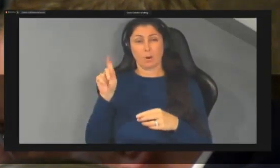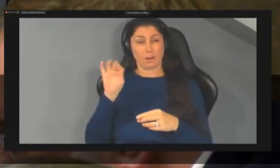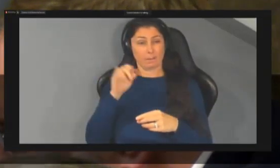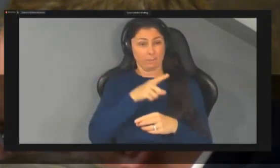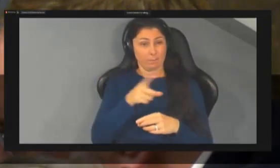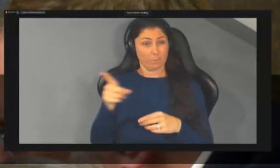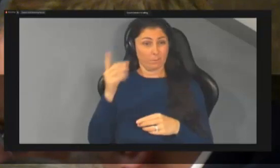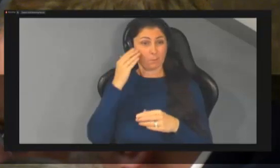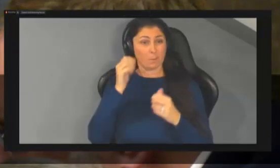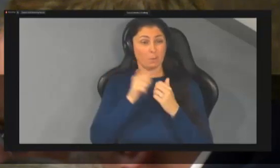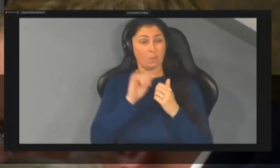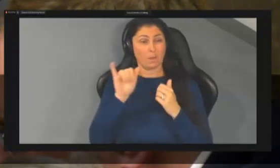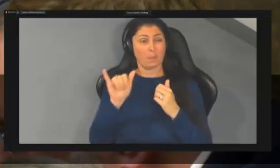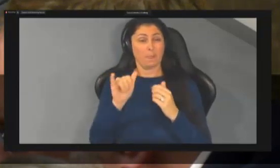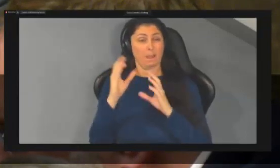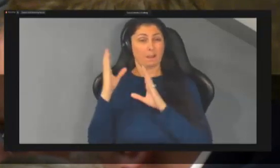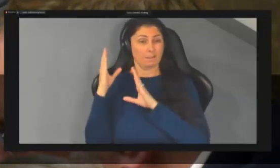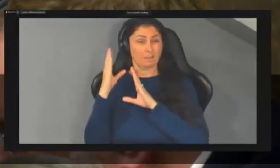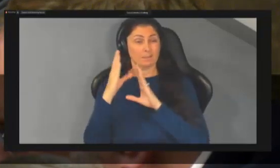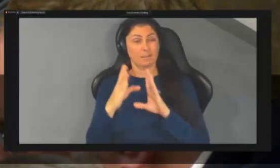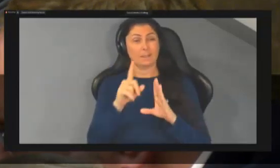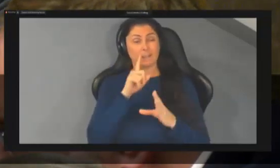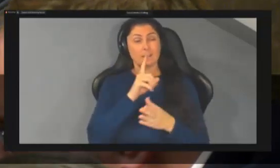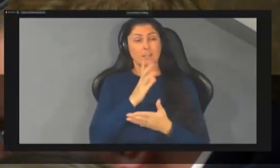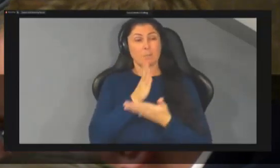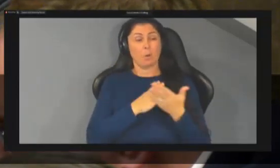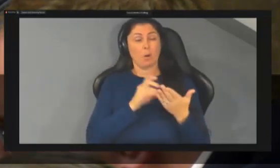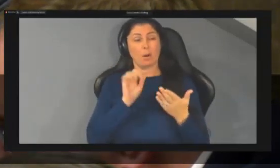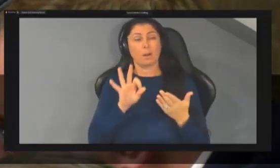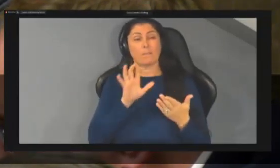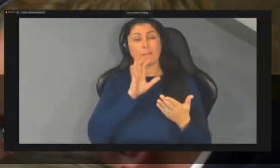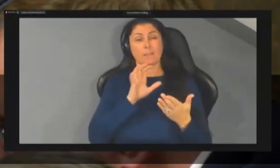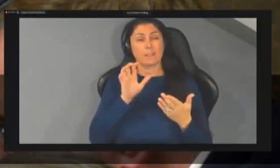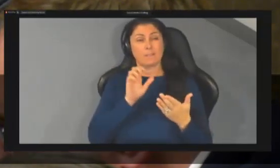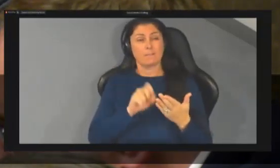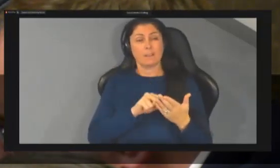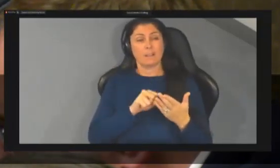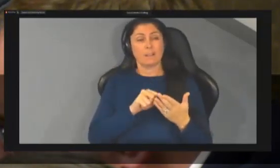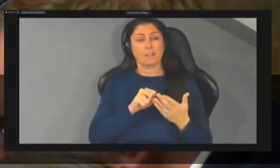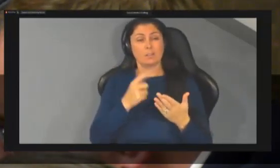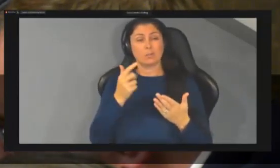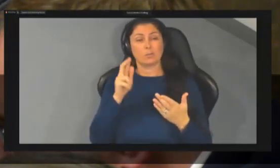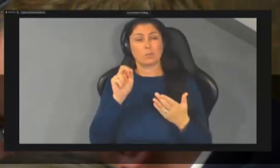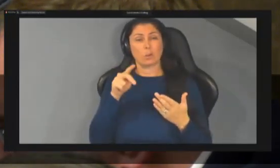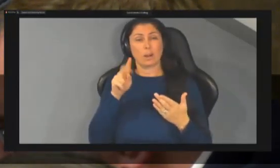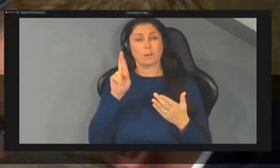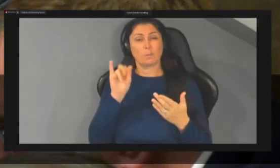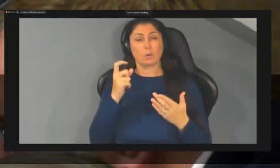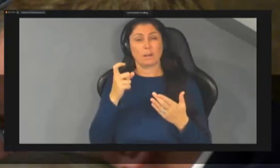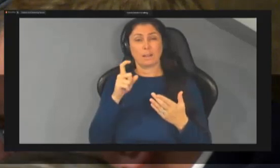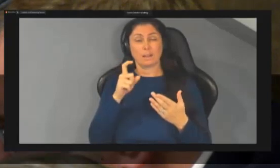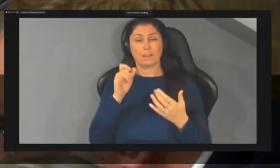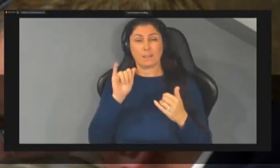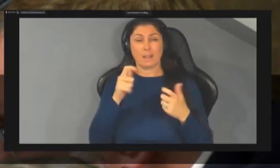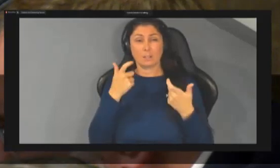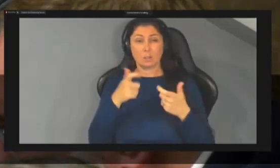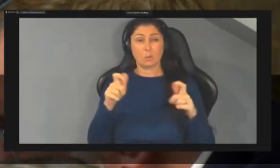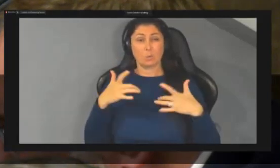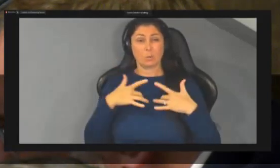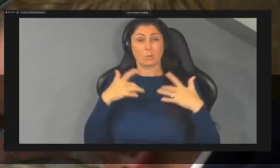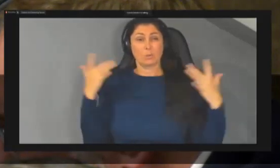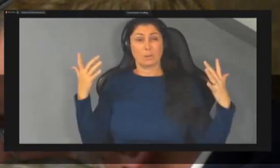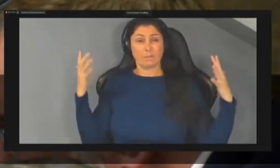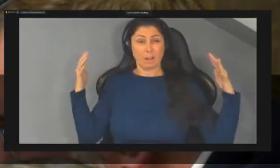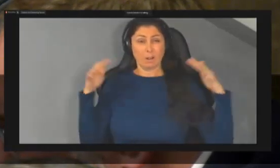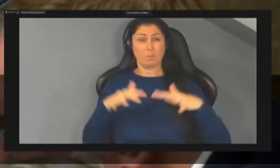that street, Serpentine Drive, it is part of the Vintage Grand Prix. That's a huge event, right, where people come from all over.